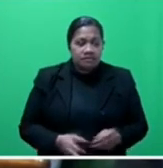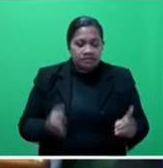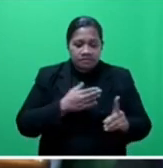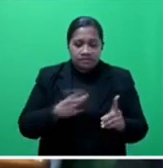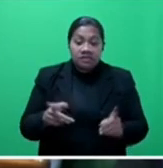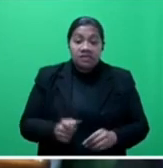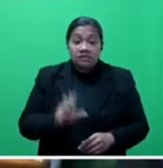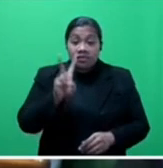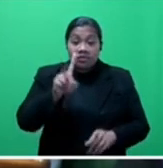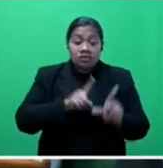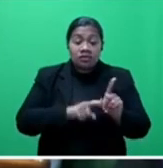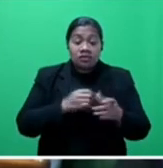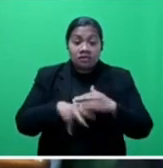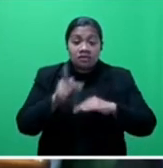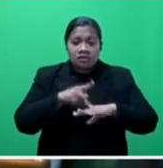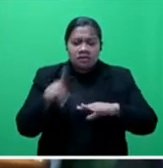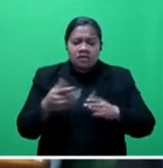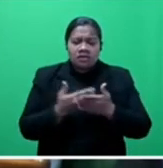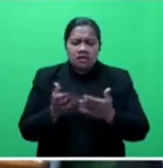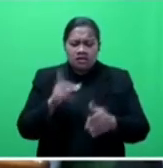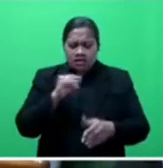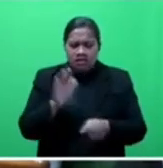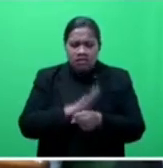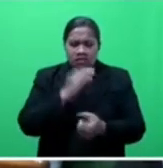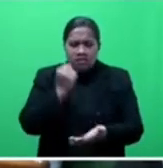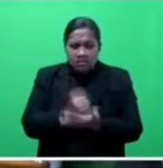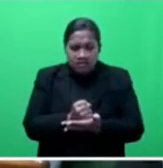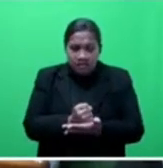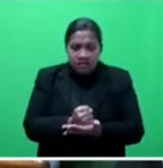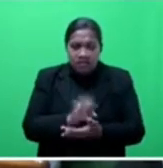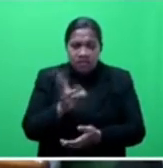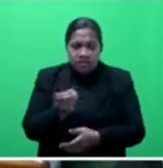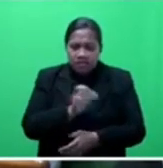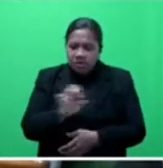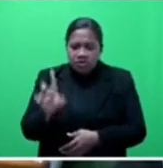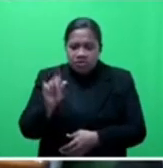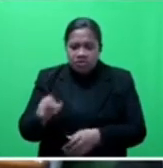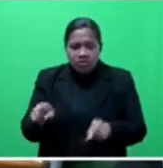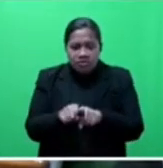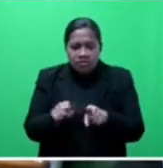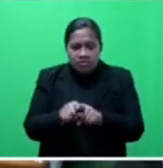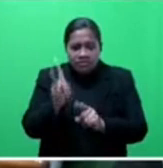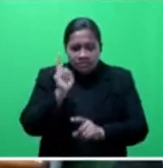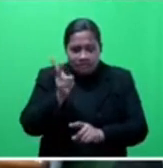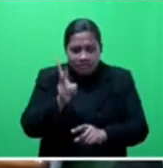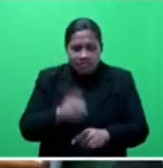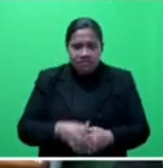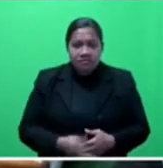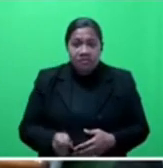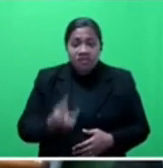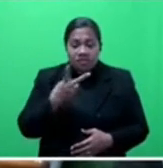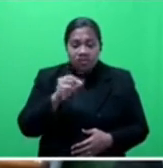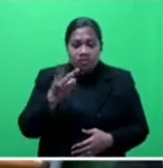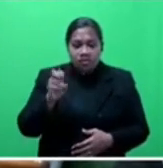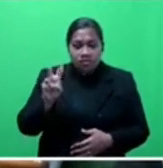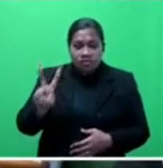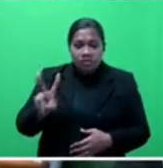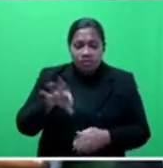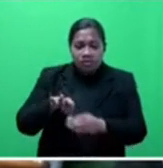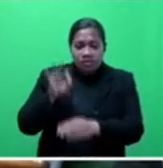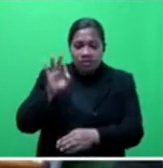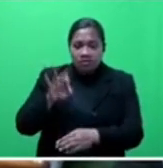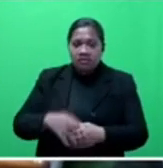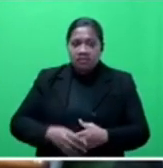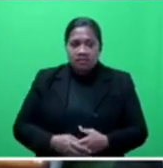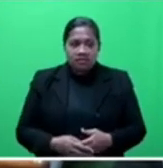in Parliament, how can they assure that they will not do the same again after 2022 elections?